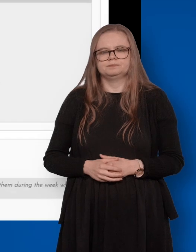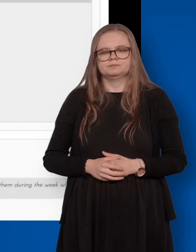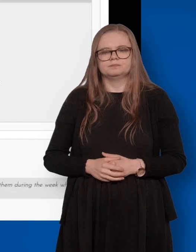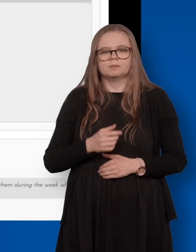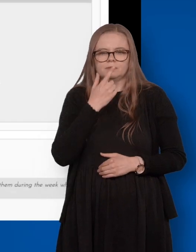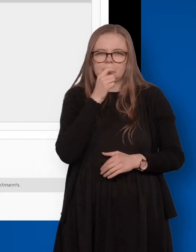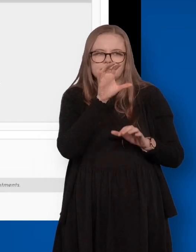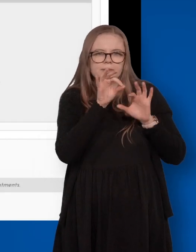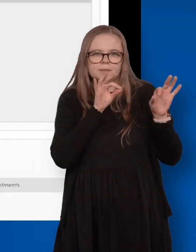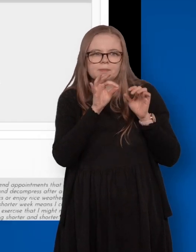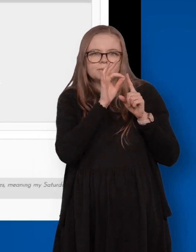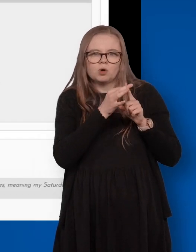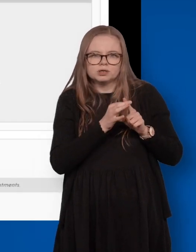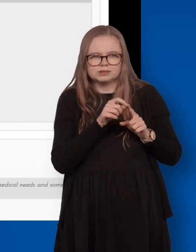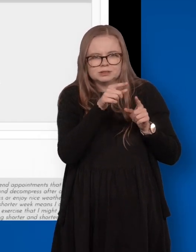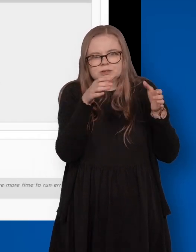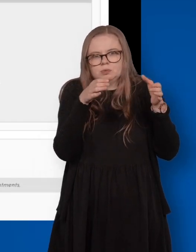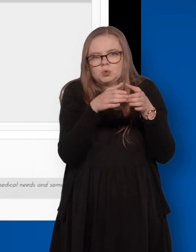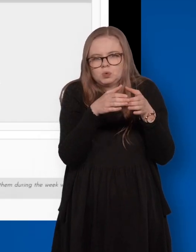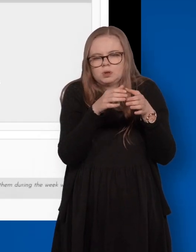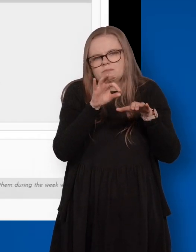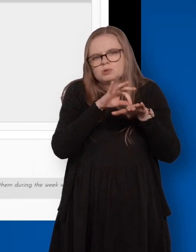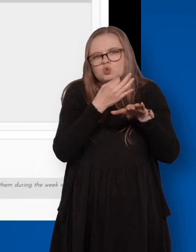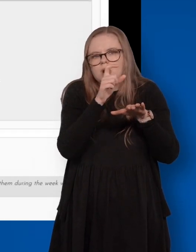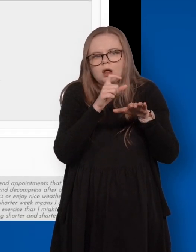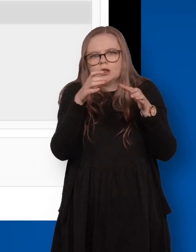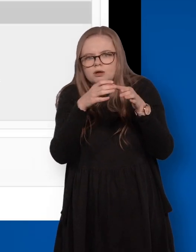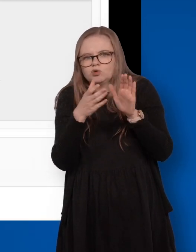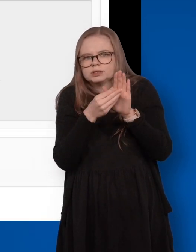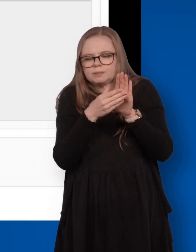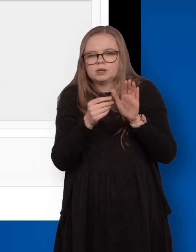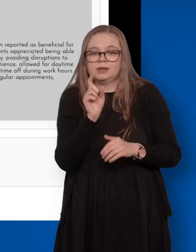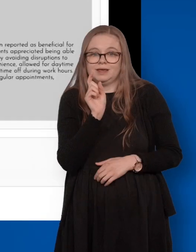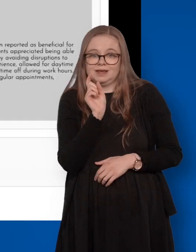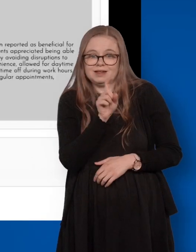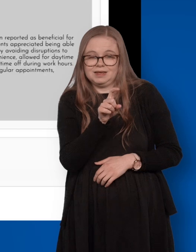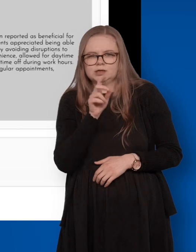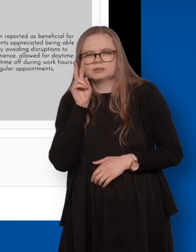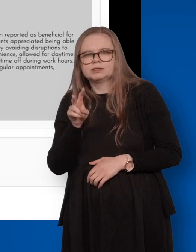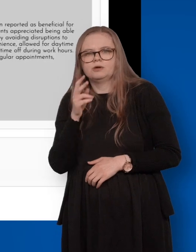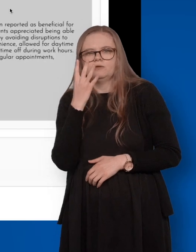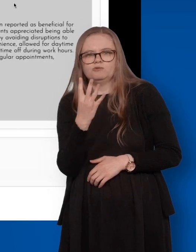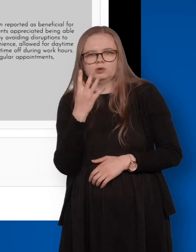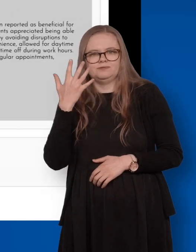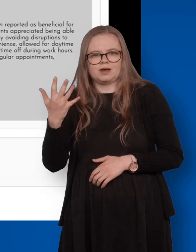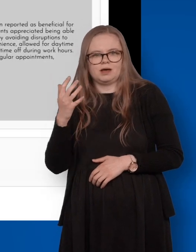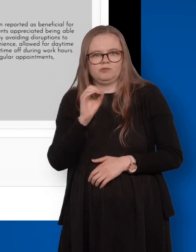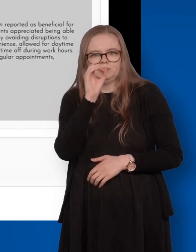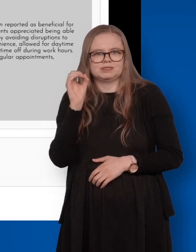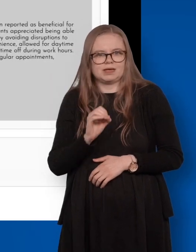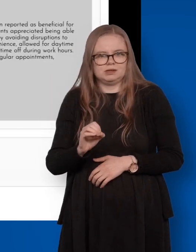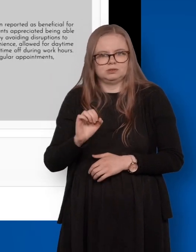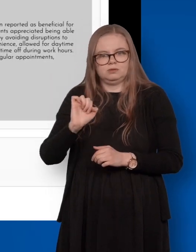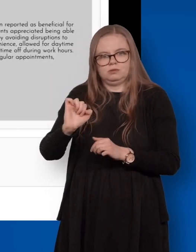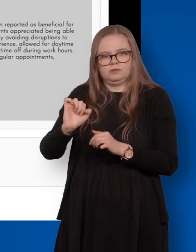at certain points here. For instance, this is a small cluster of blue points. If I go in and click, we can see that